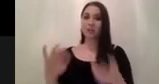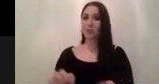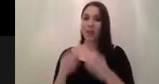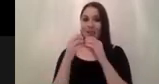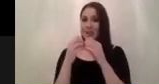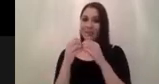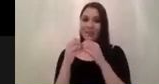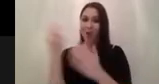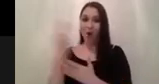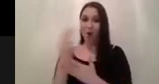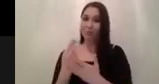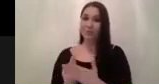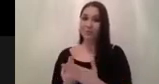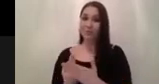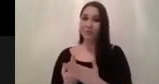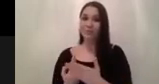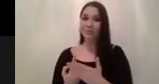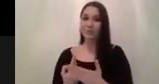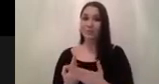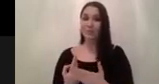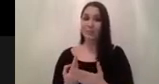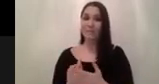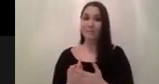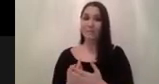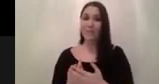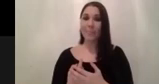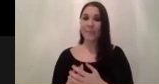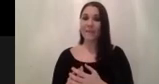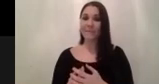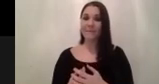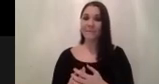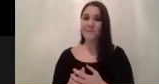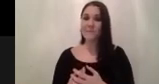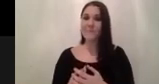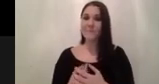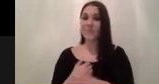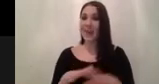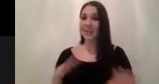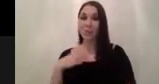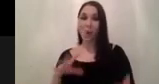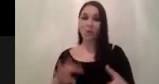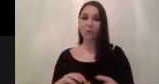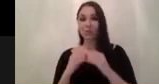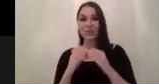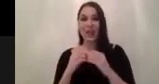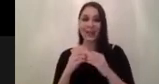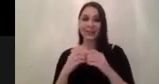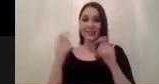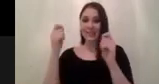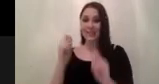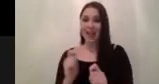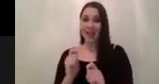artsmanship craftsmanship and arts and don't get me wrong i do not want to create those taylor-like